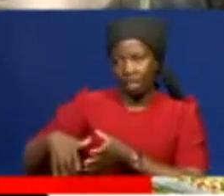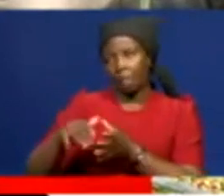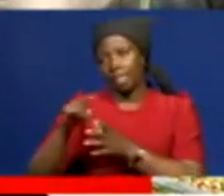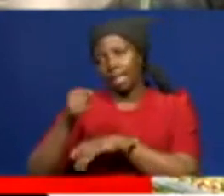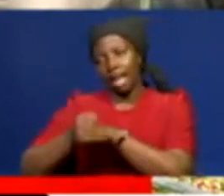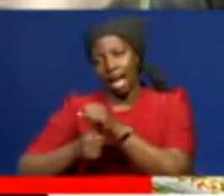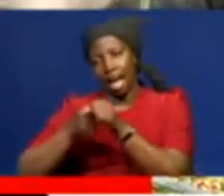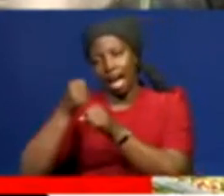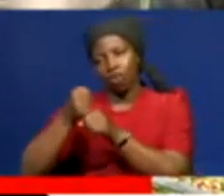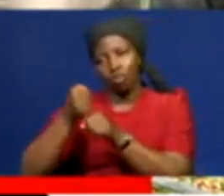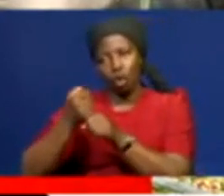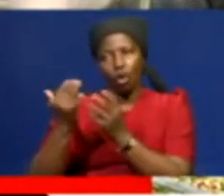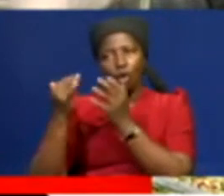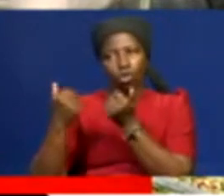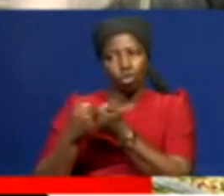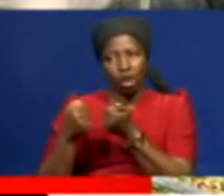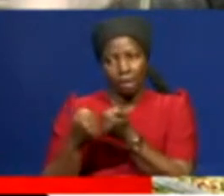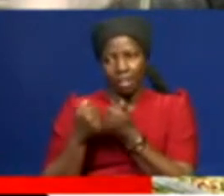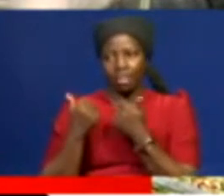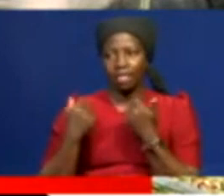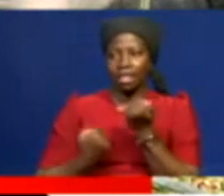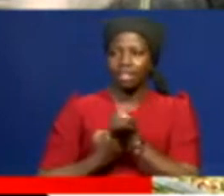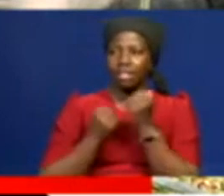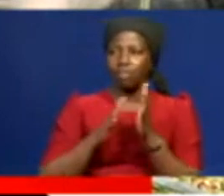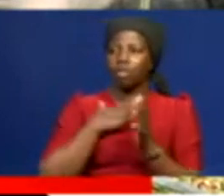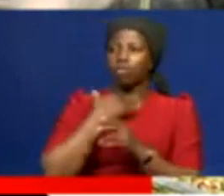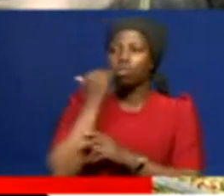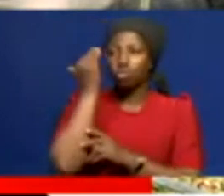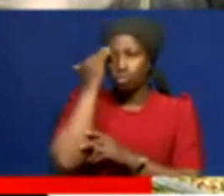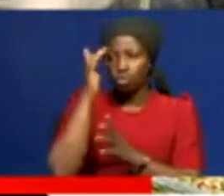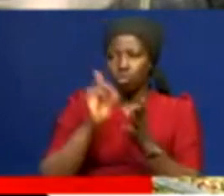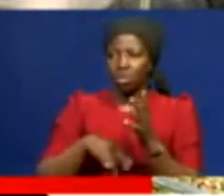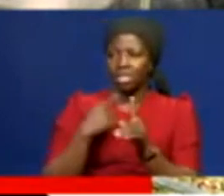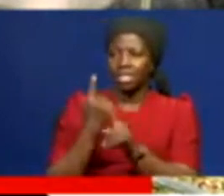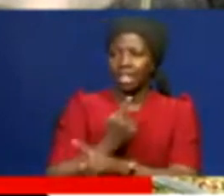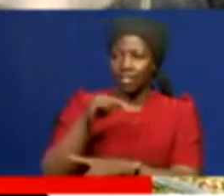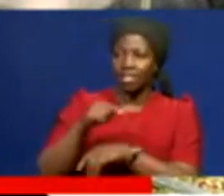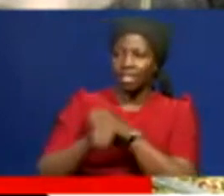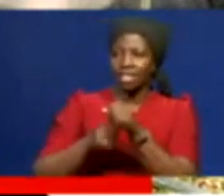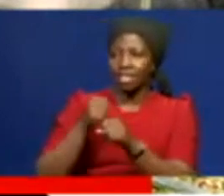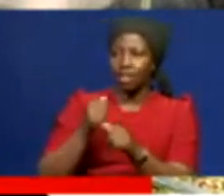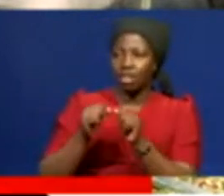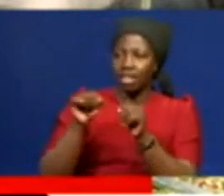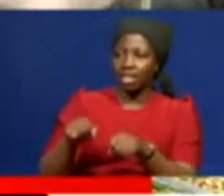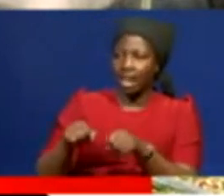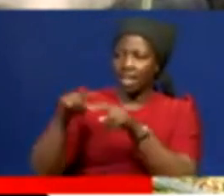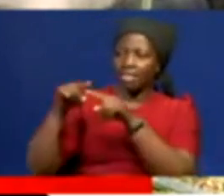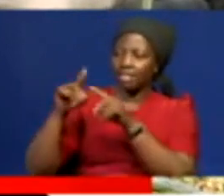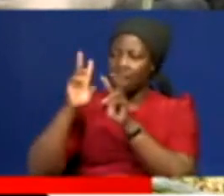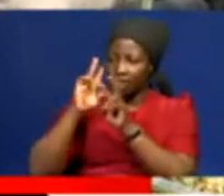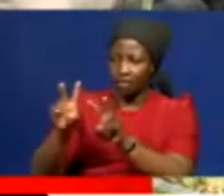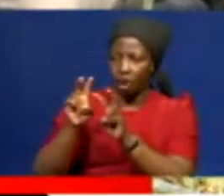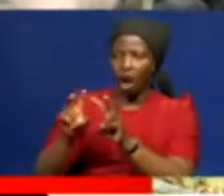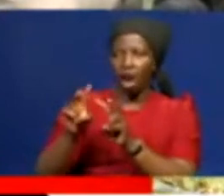or the annual event, the fans would want to know what is going to be different this year. That is, maybe they can look up to so specifically.